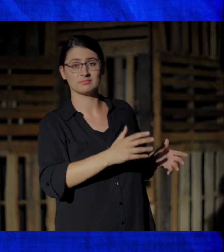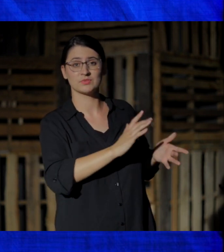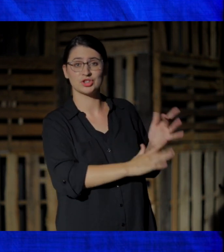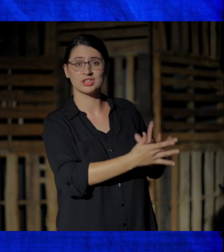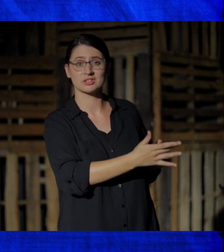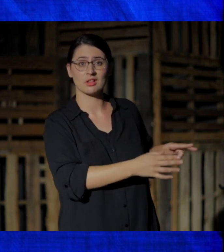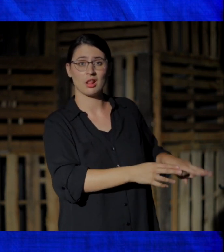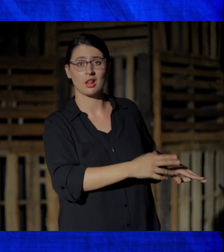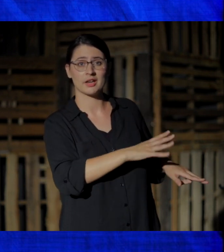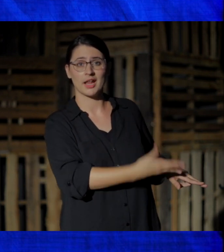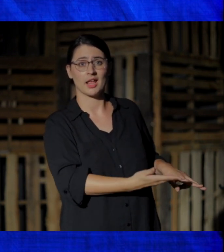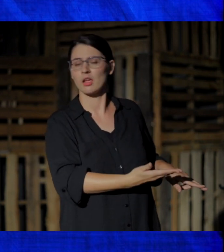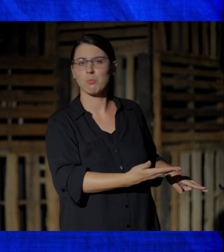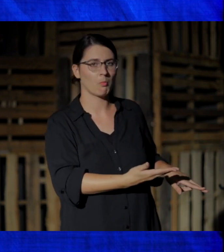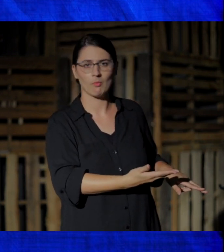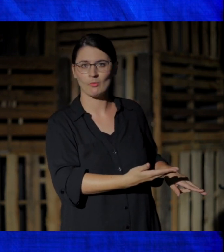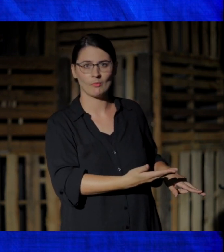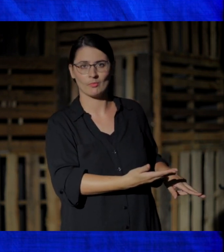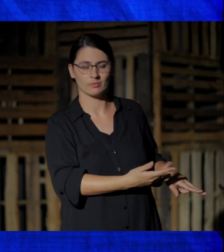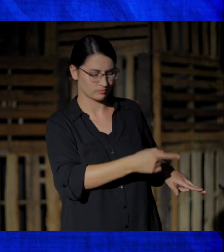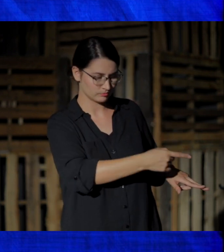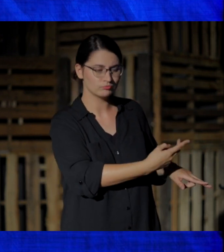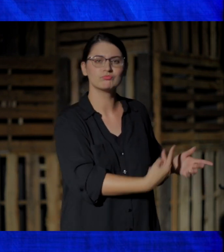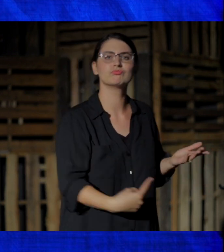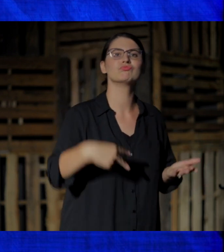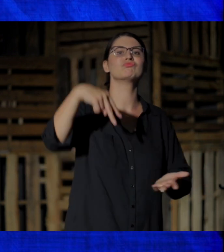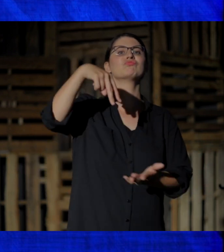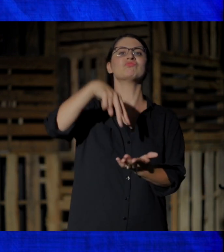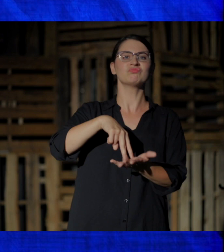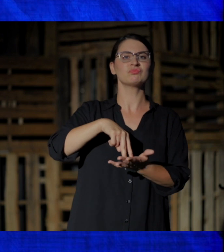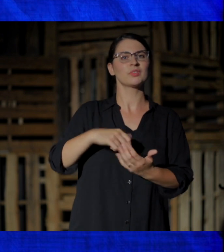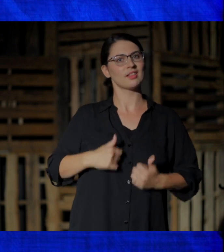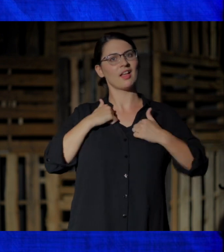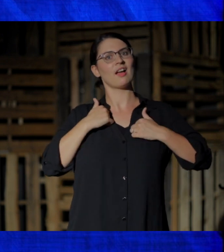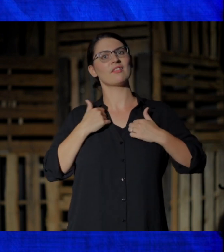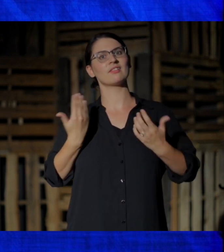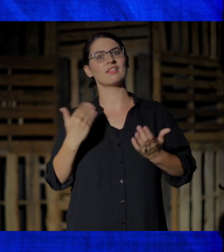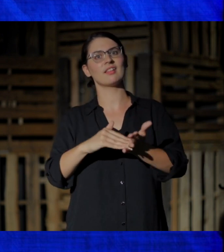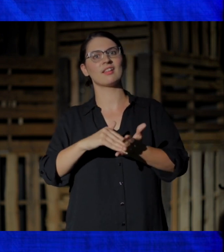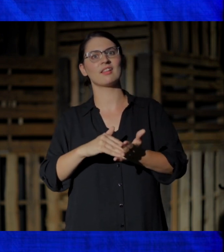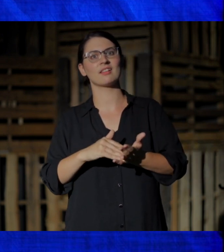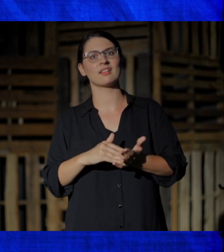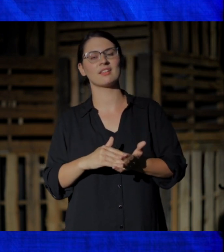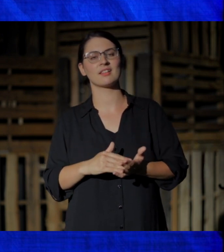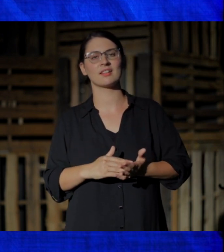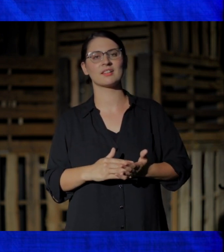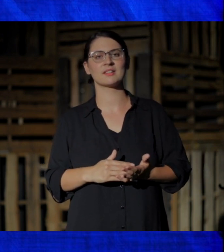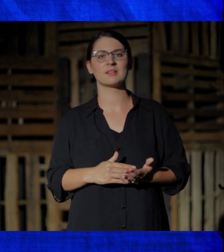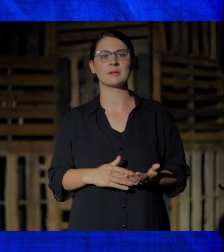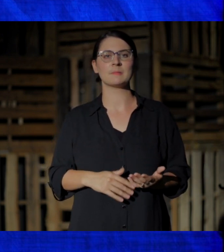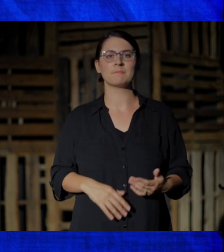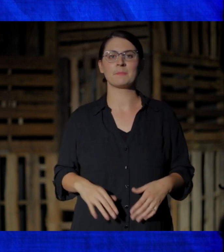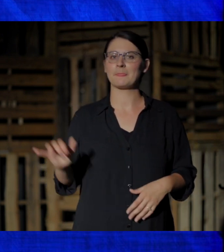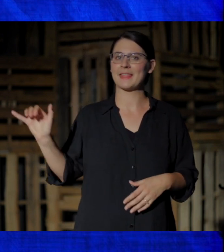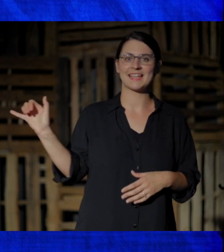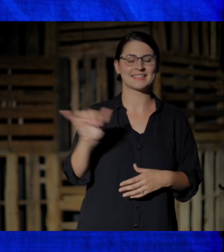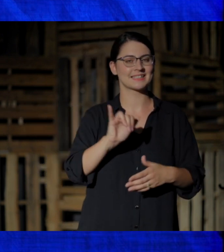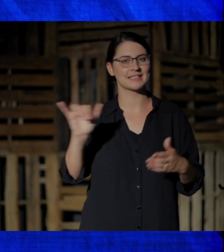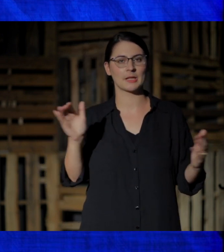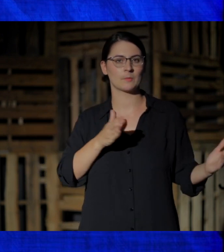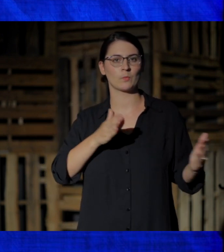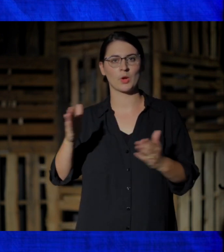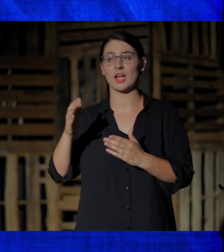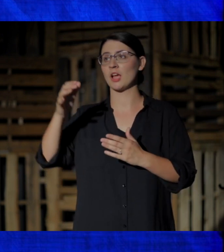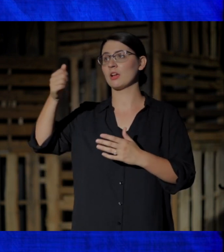rose. There was life after death. It's real. He says, in the same way that the Father did not abandon